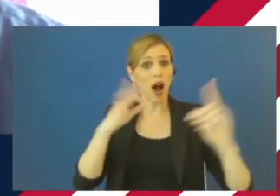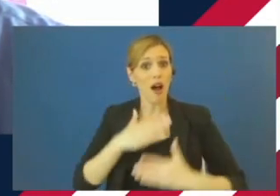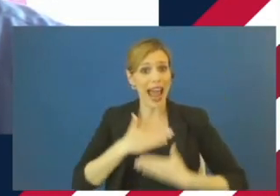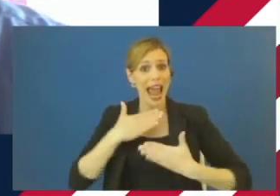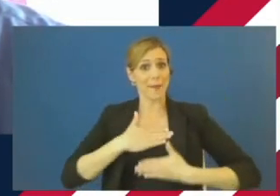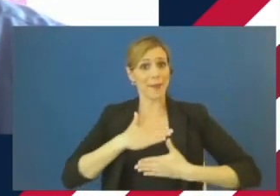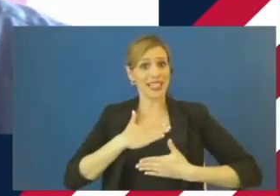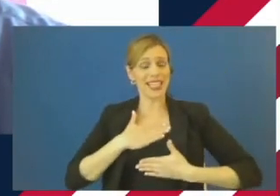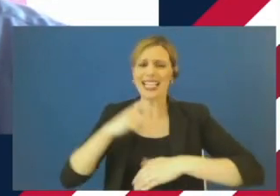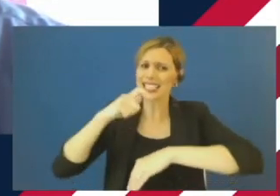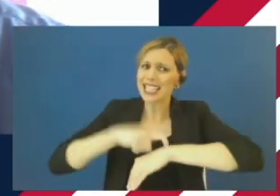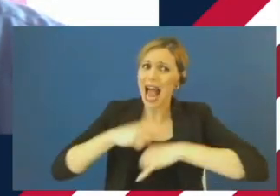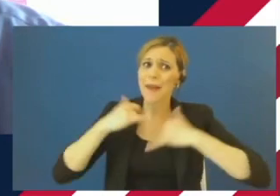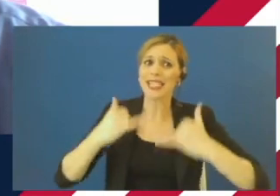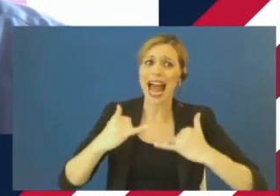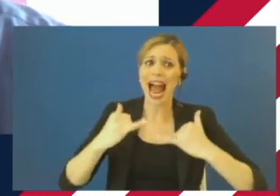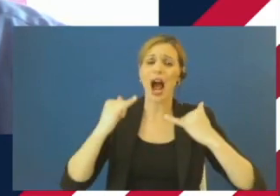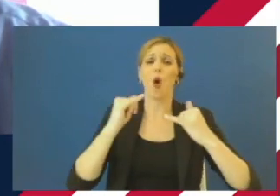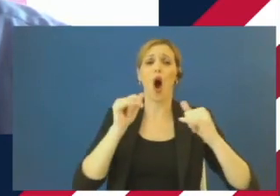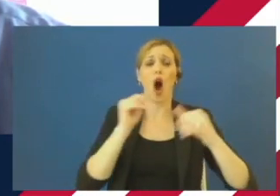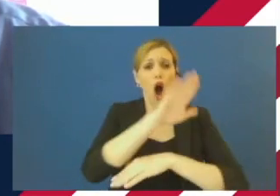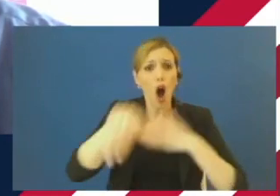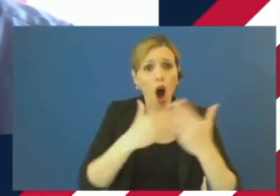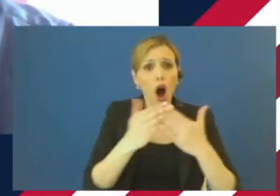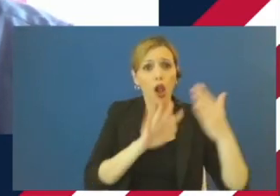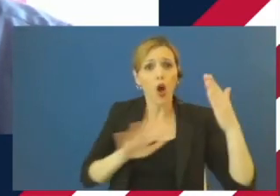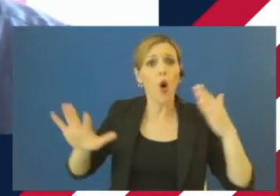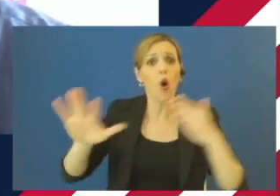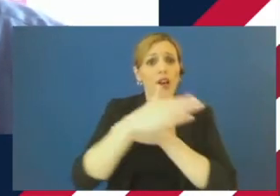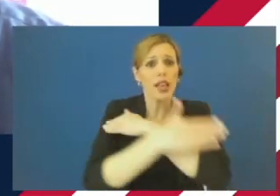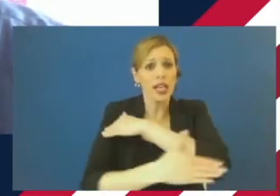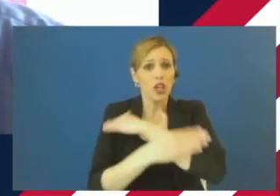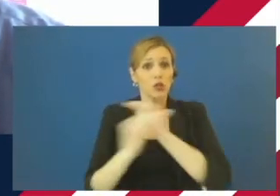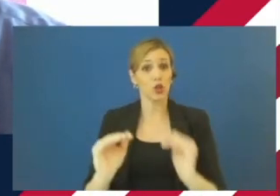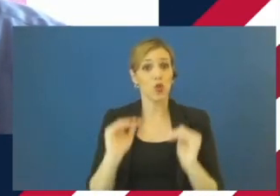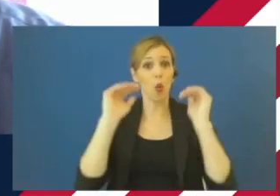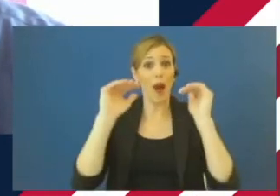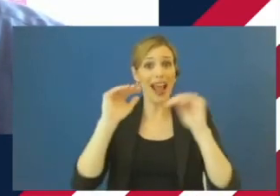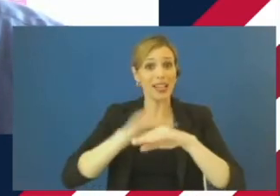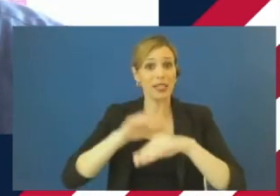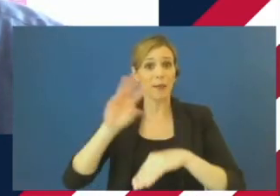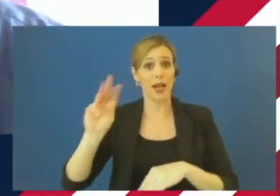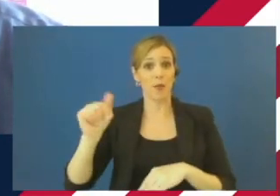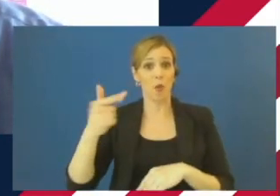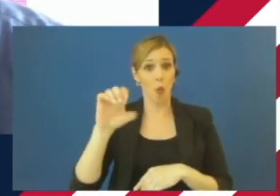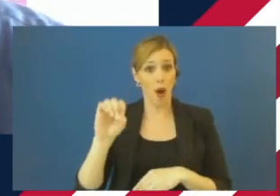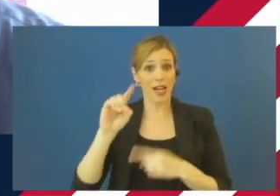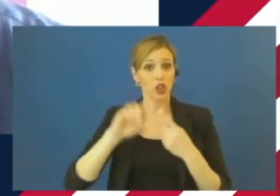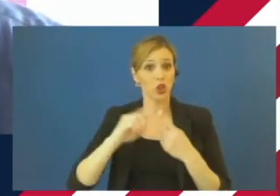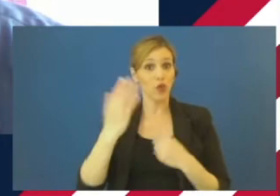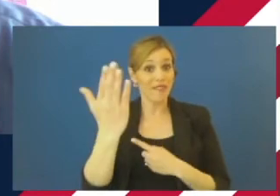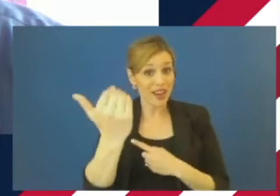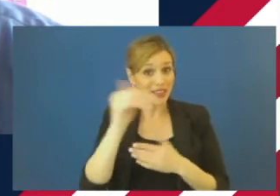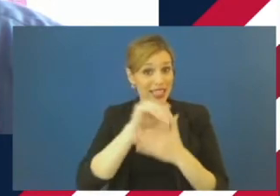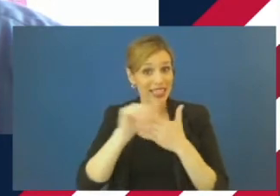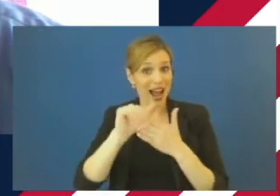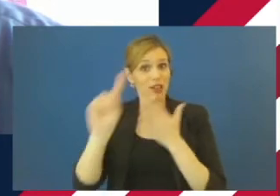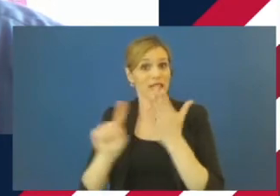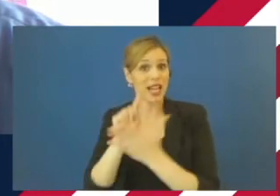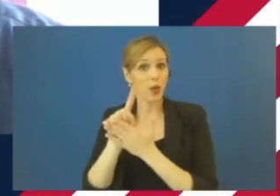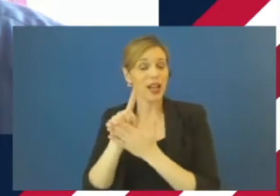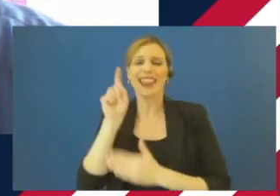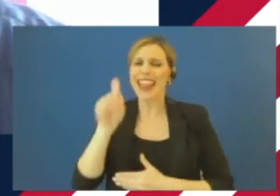hour nationwide. The Democratic Party and a Biden presidency must make this a national priority in the first 100 days